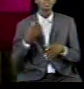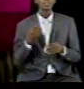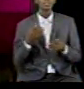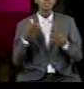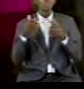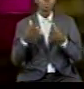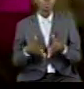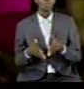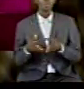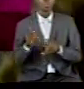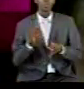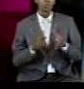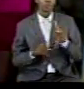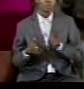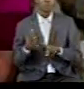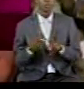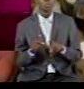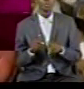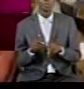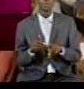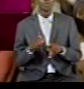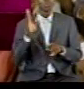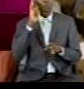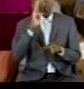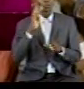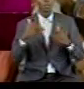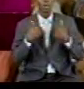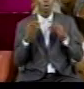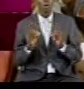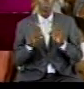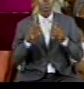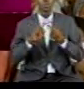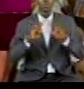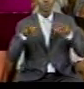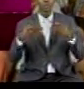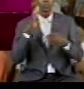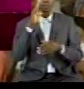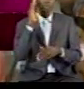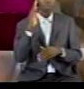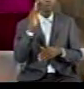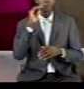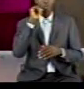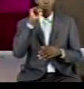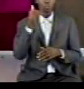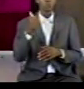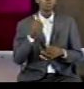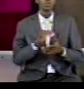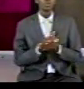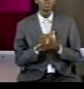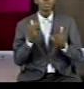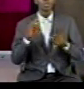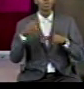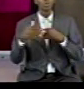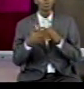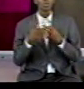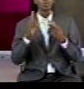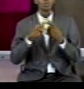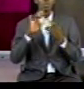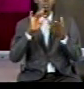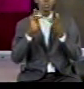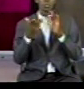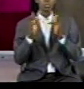number. Tomorrow you give your testimony. Let's turn over to online so that we can close